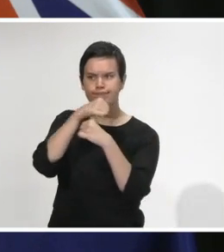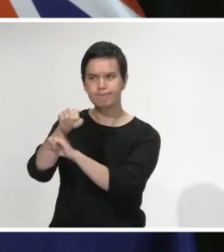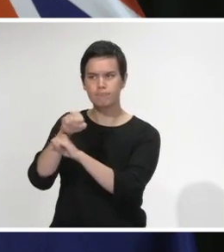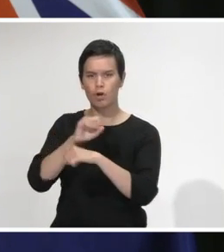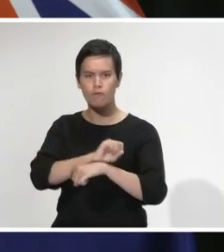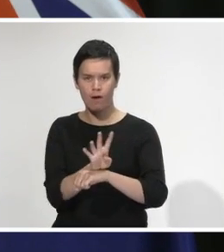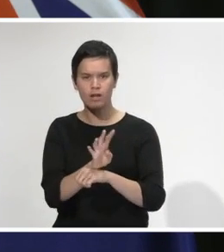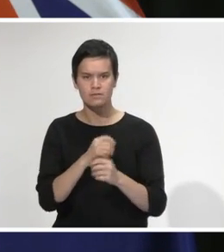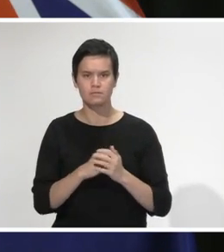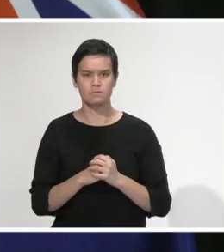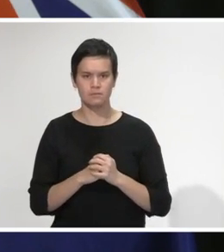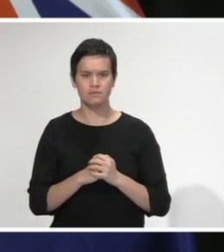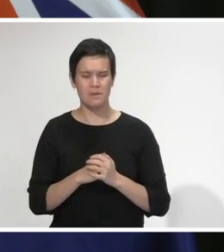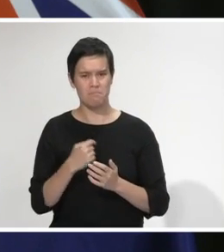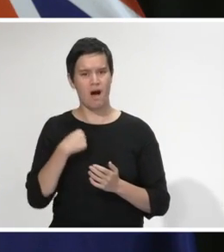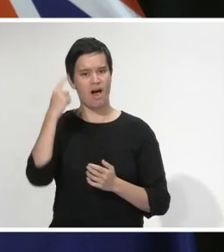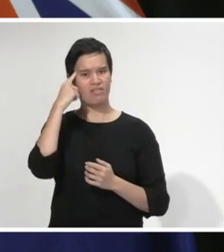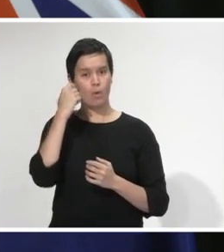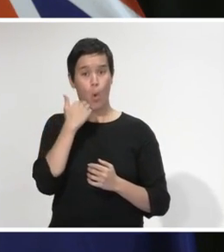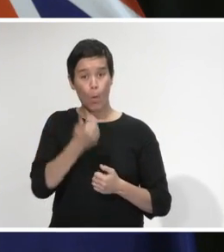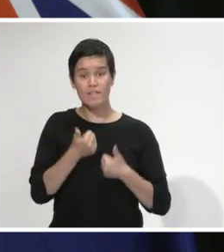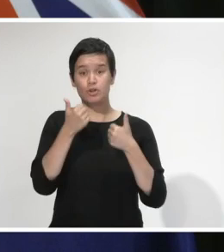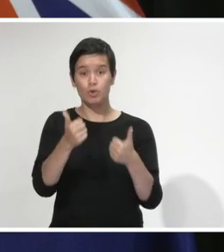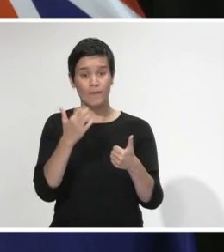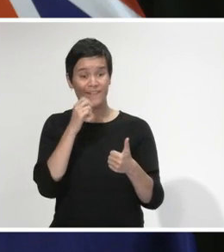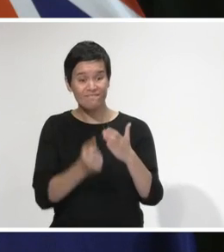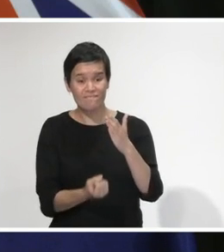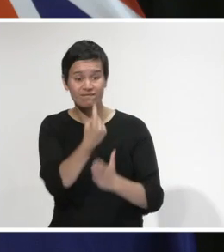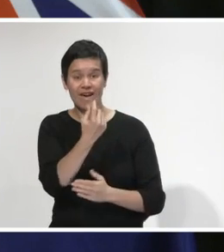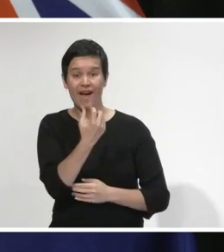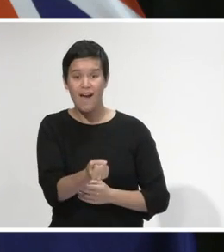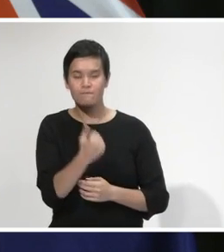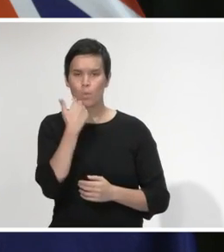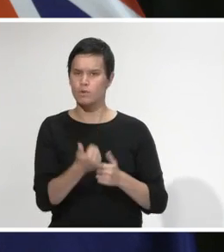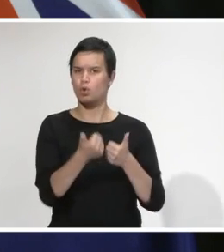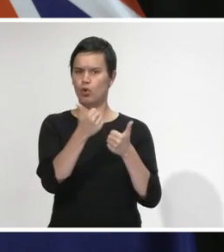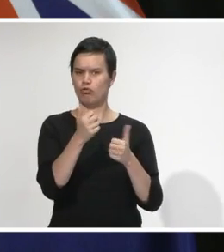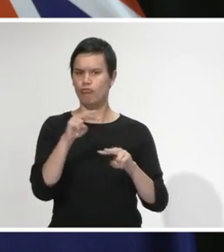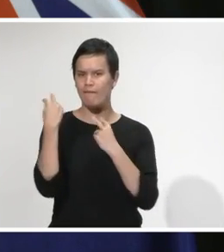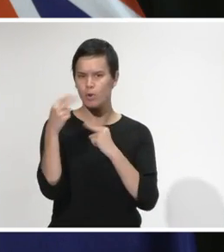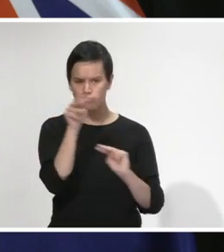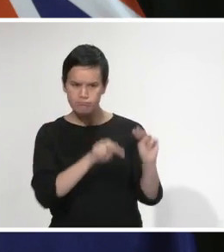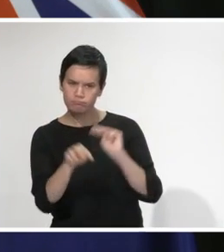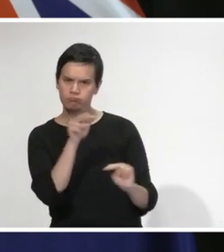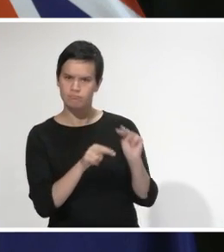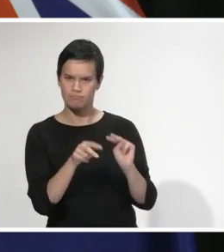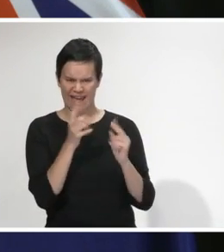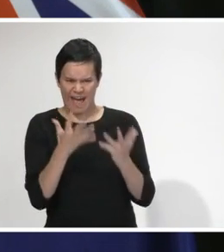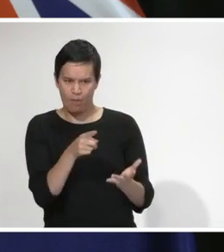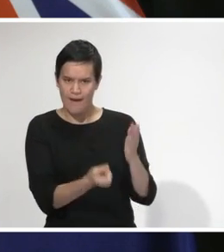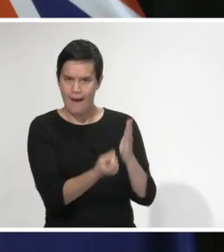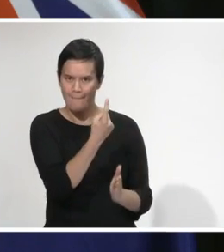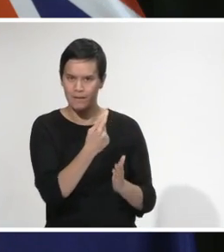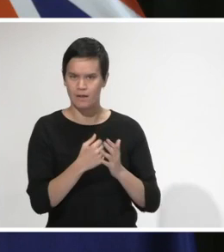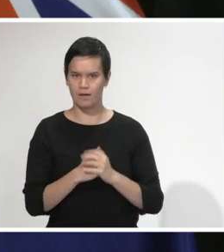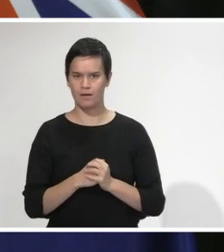just good practice, and now's a good time to do it as we're informing what we need to be doing as we move out of alert